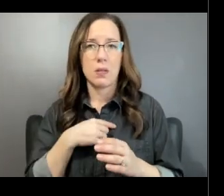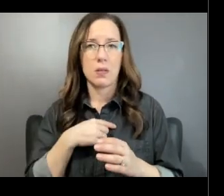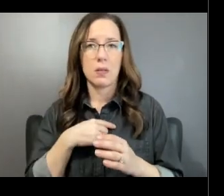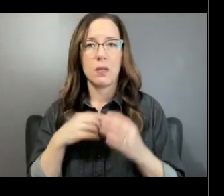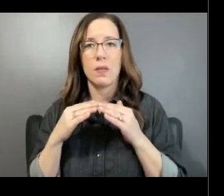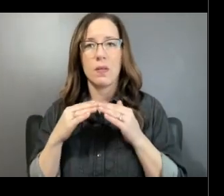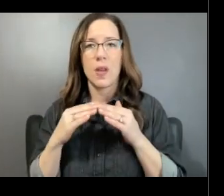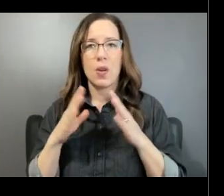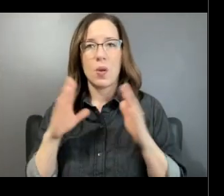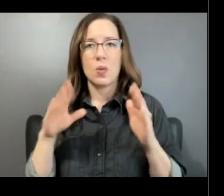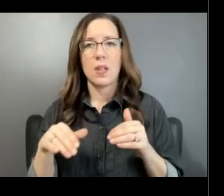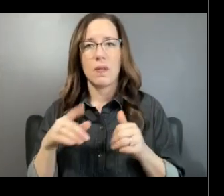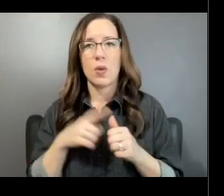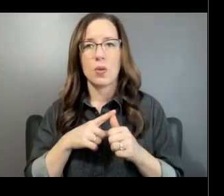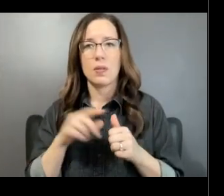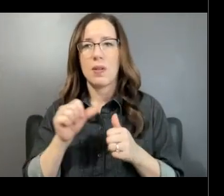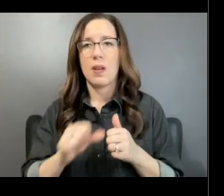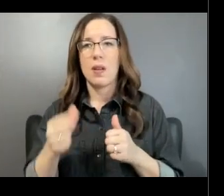at